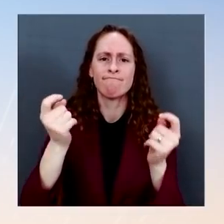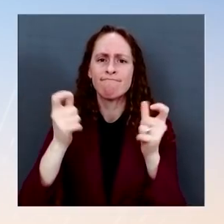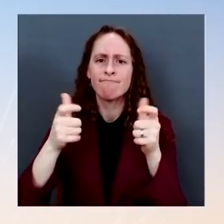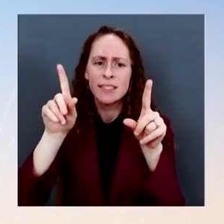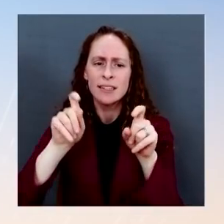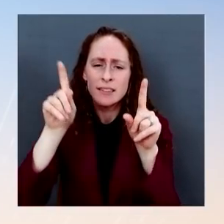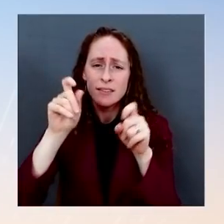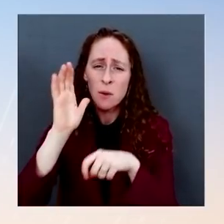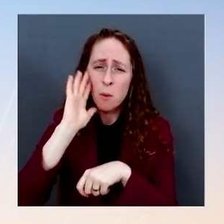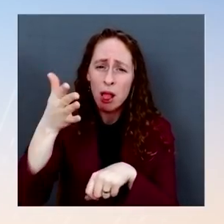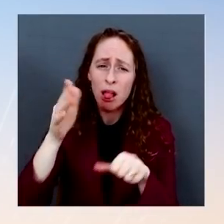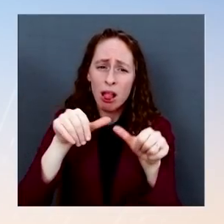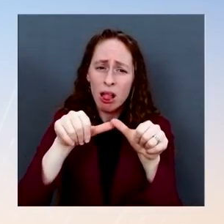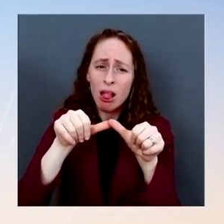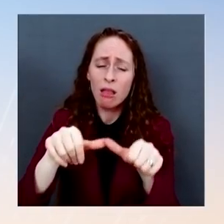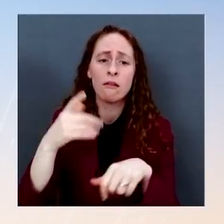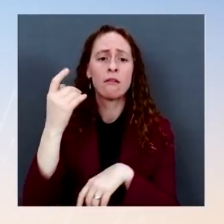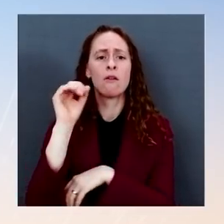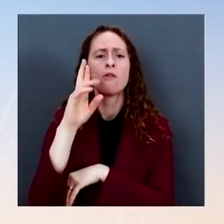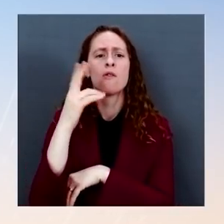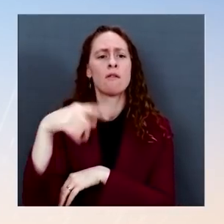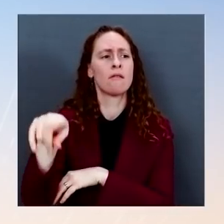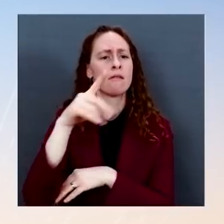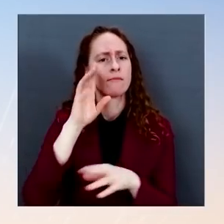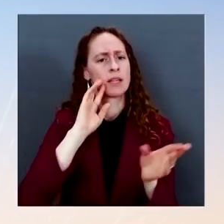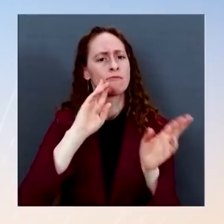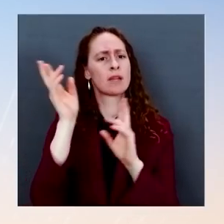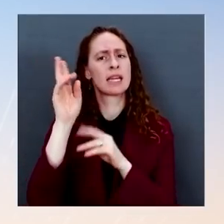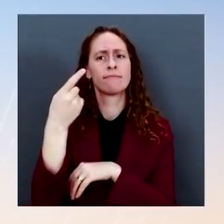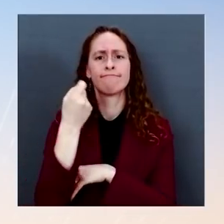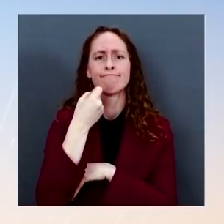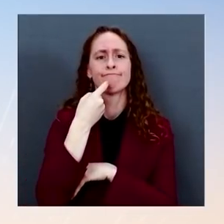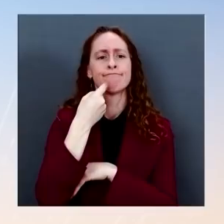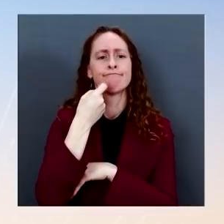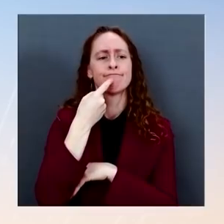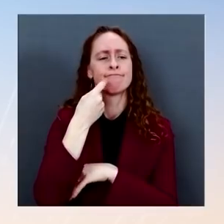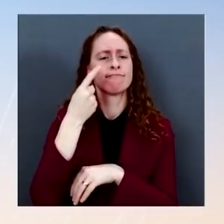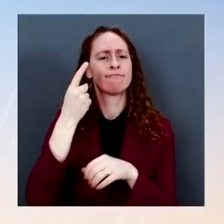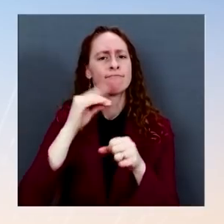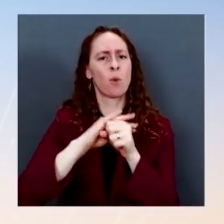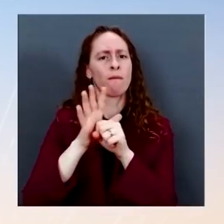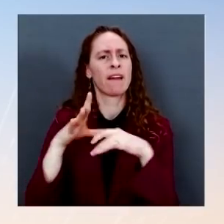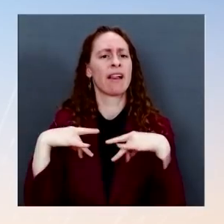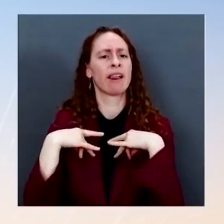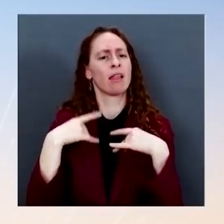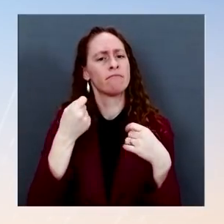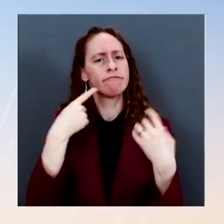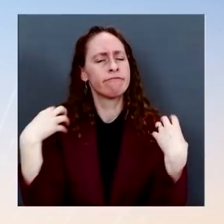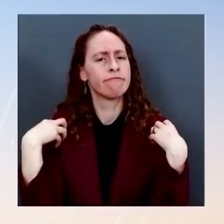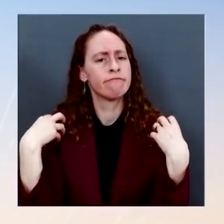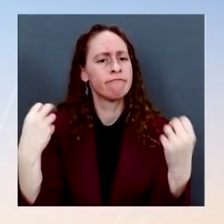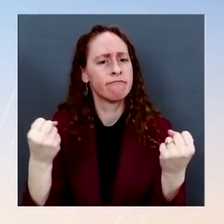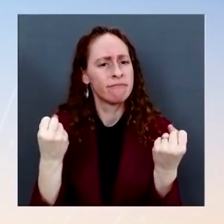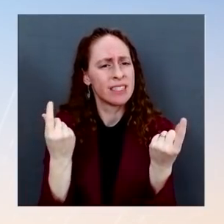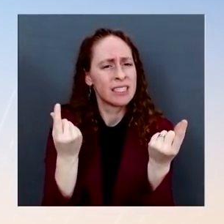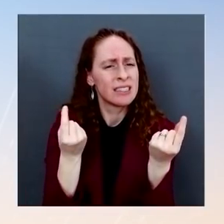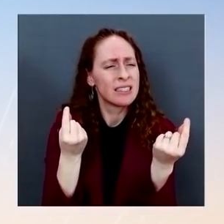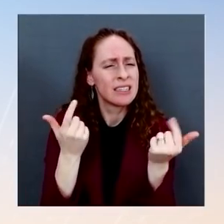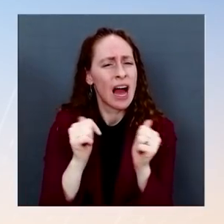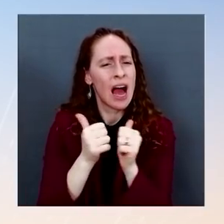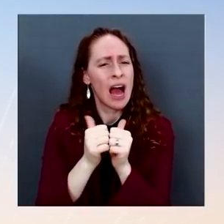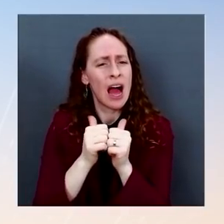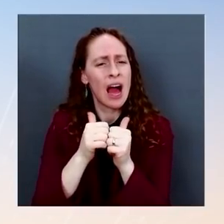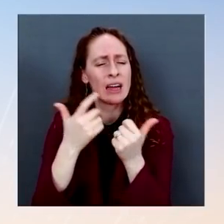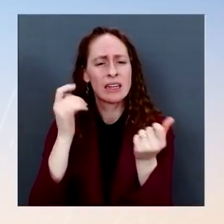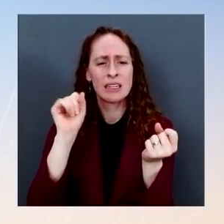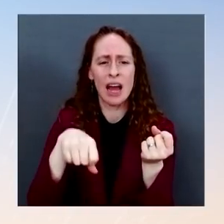country experiencing upticks. We've sent 30 ambulances to the state and an accompanying team of personnel to help balance patient loads among hospitals across